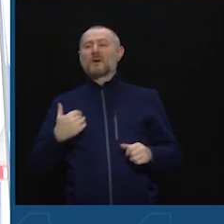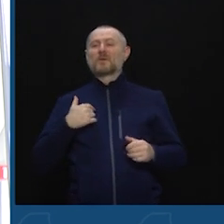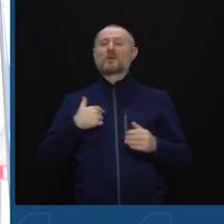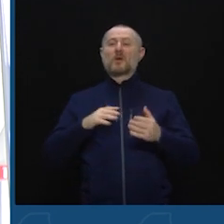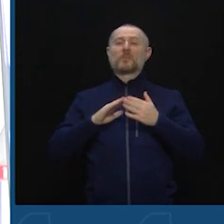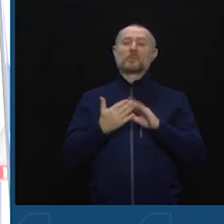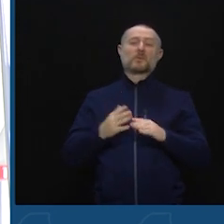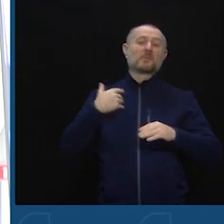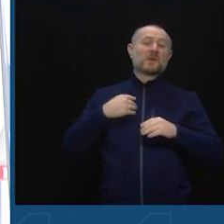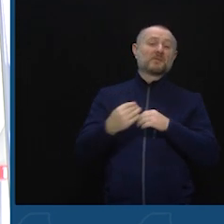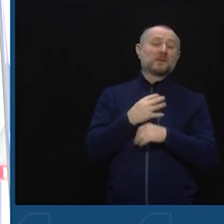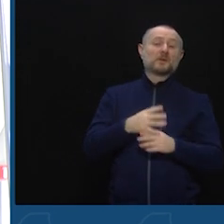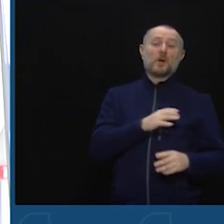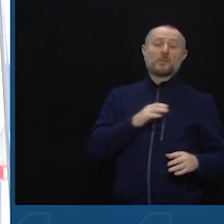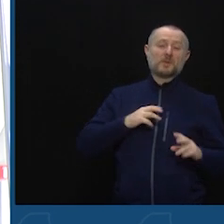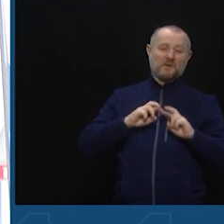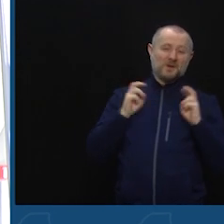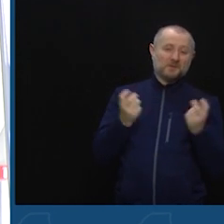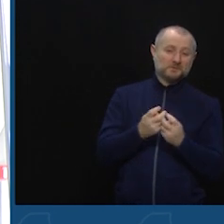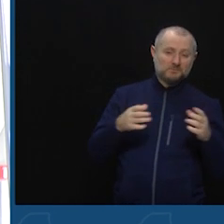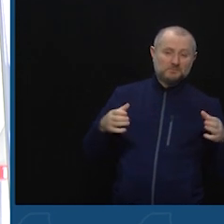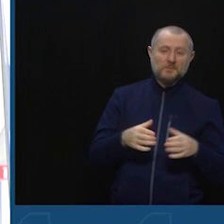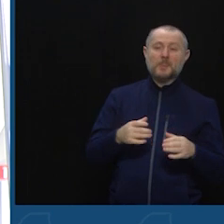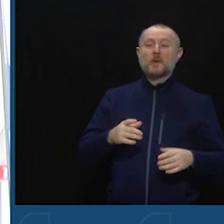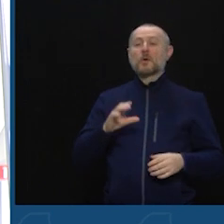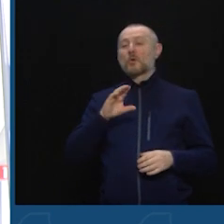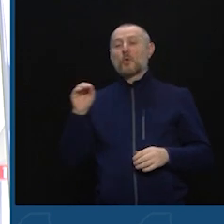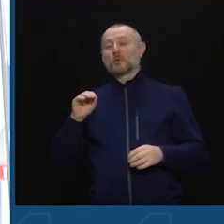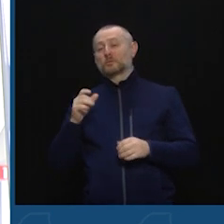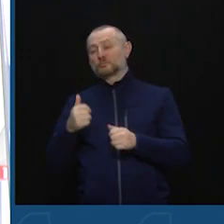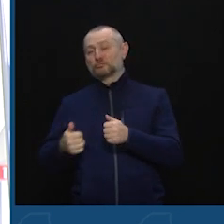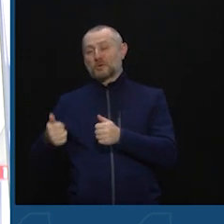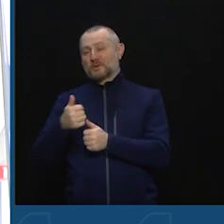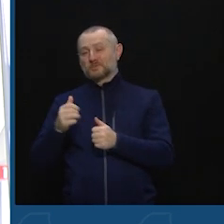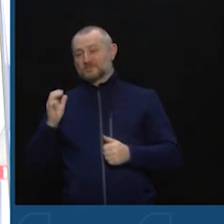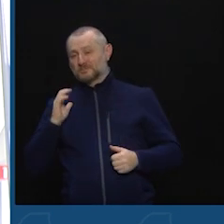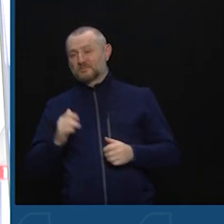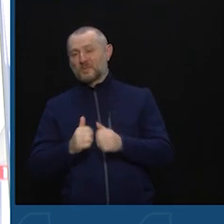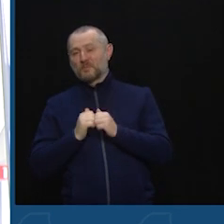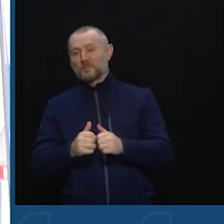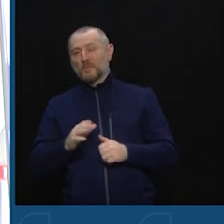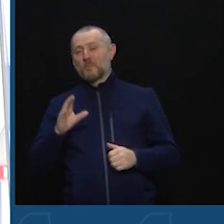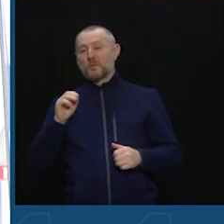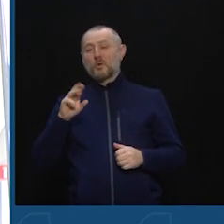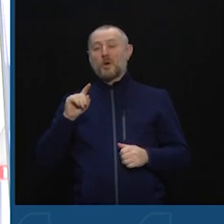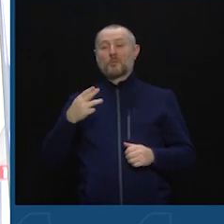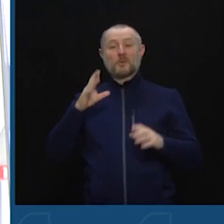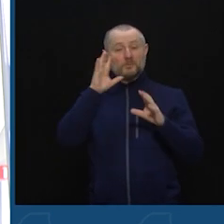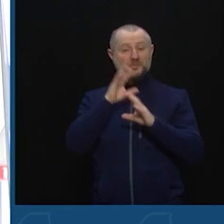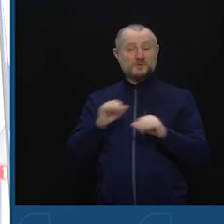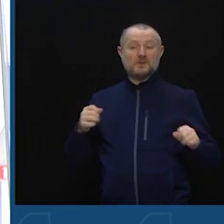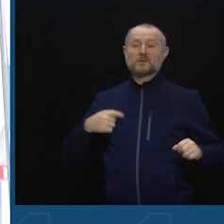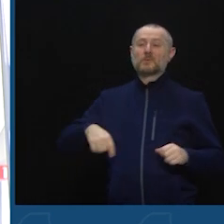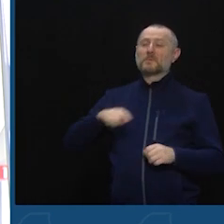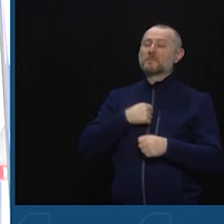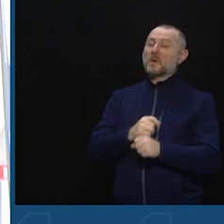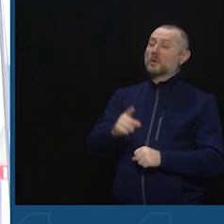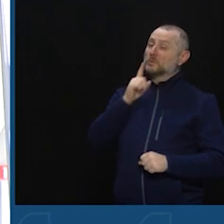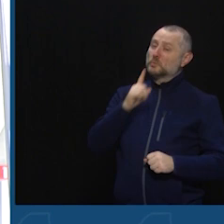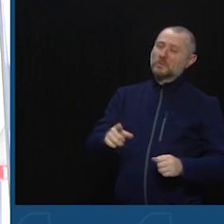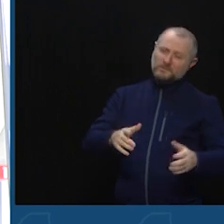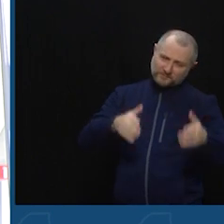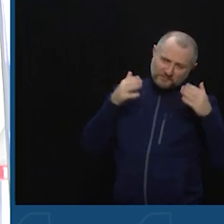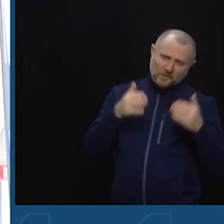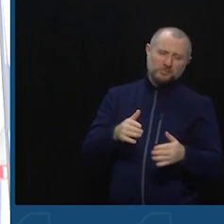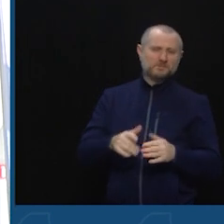Council co-chaired by the Borough President, and he is a magnificent help to assure that we don't lose our focus on this.